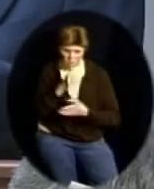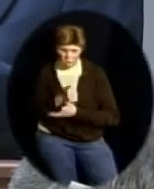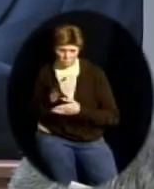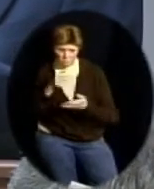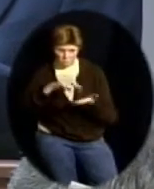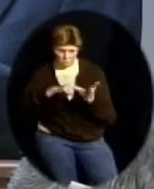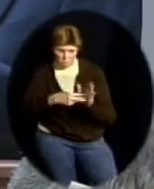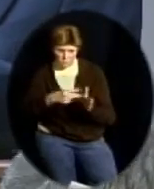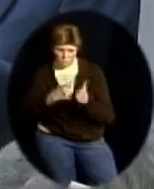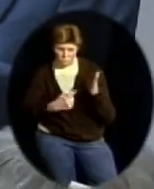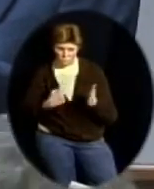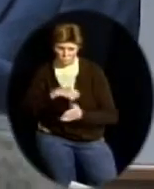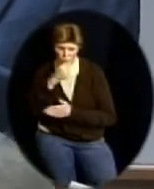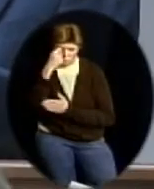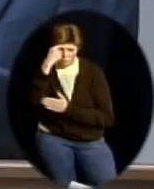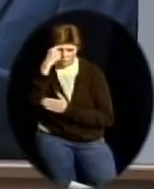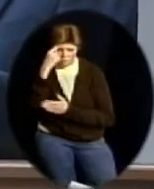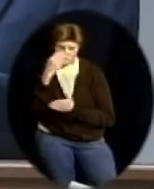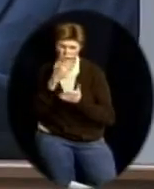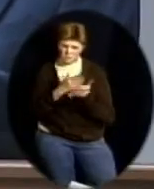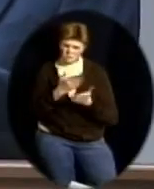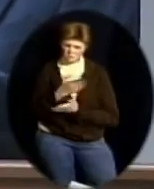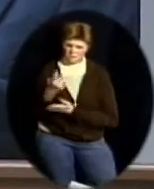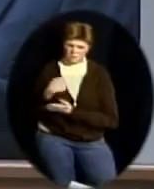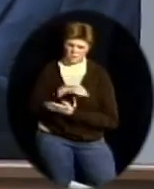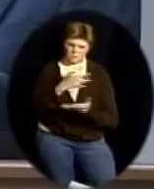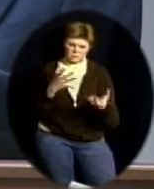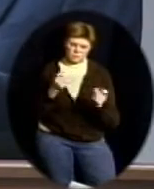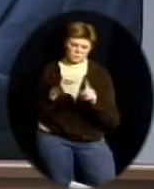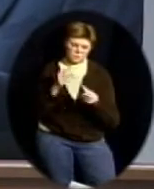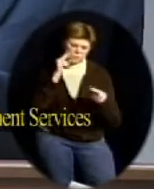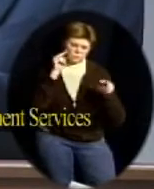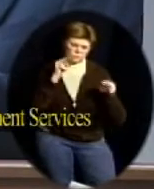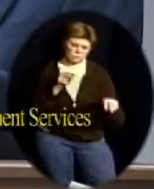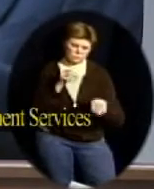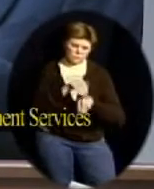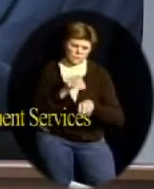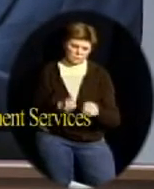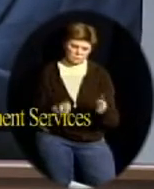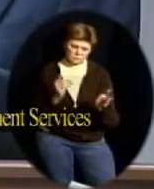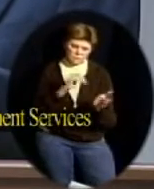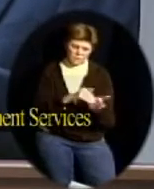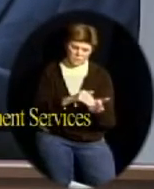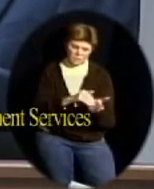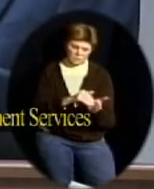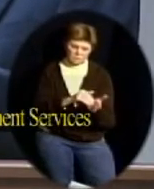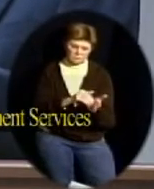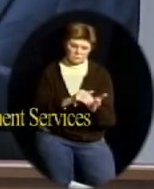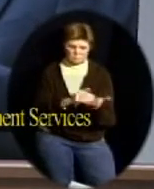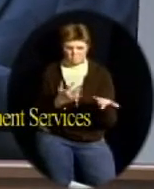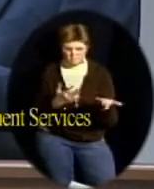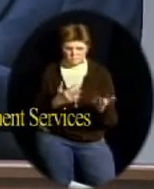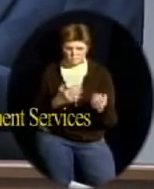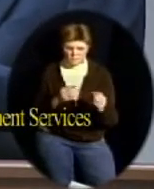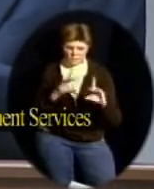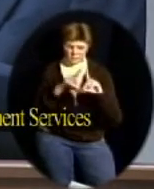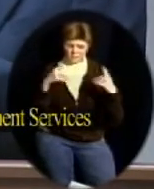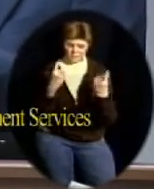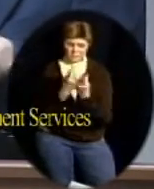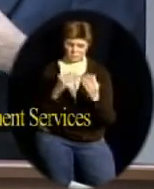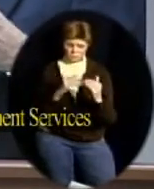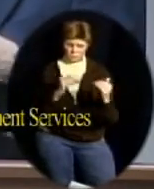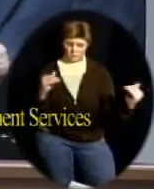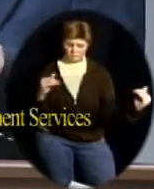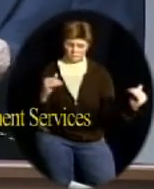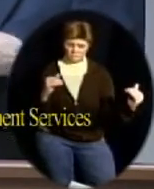to take a second look at, and so we've tentatively have stricken those from at least a district level scorecard. And I might say